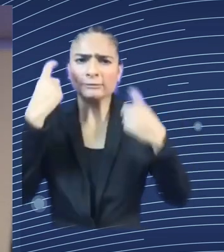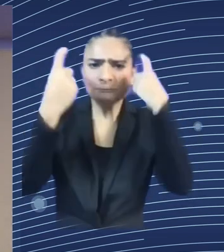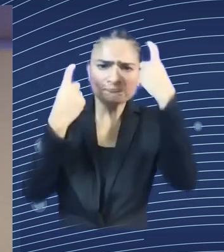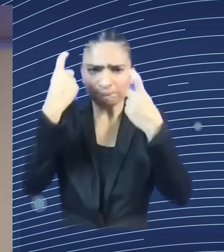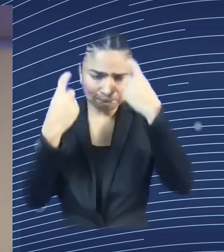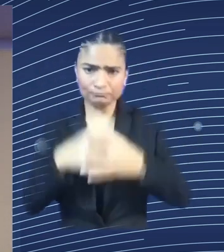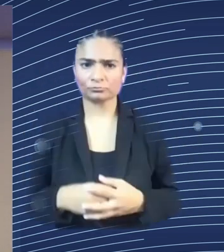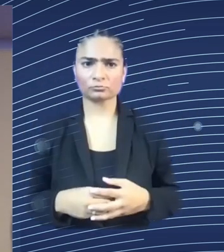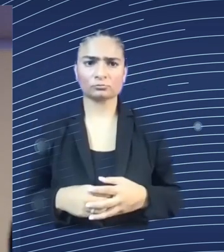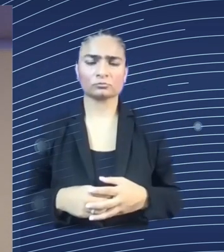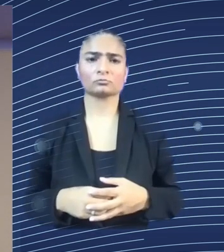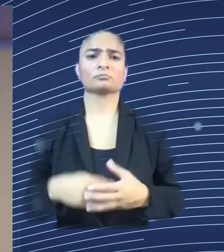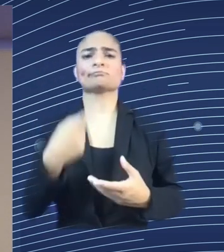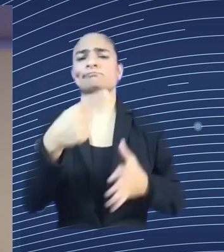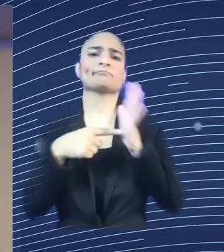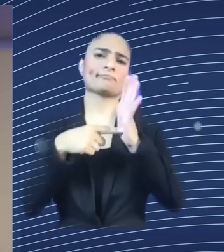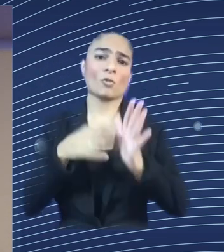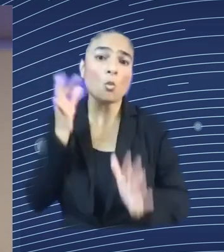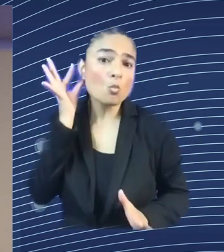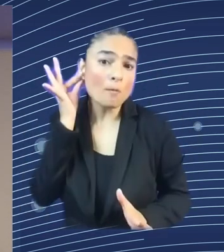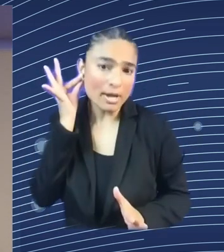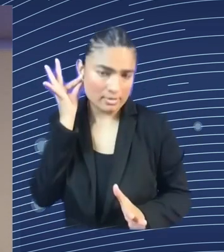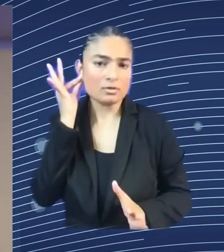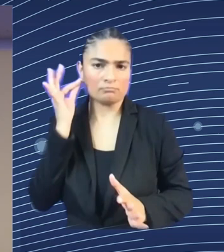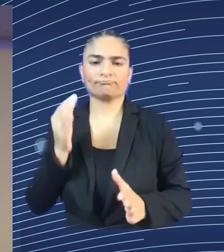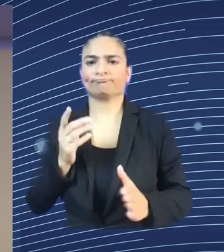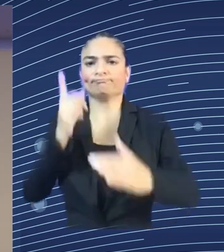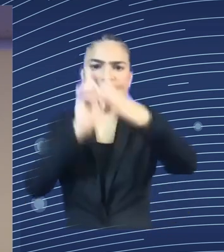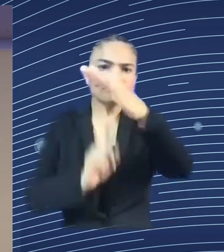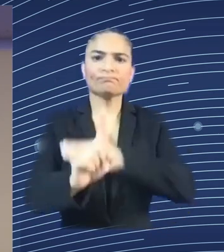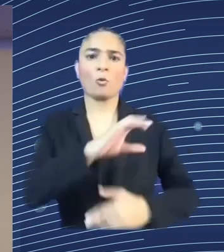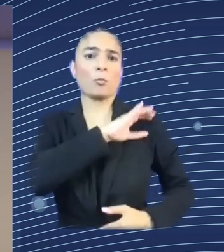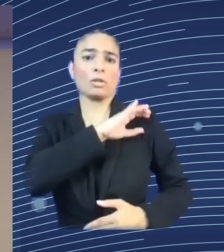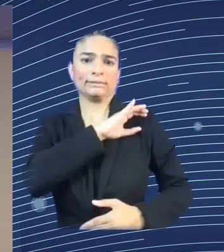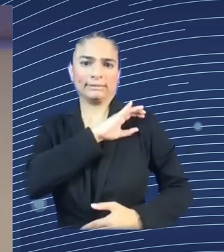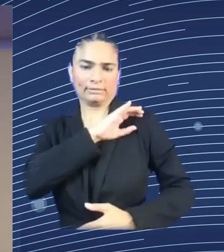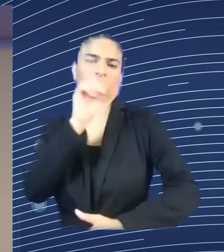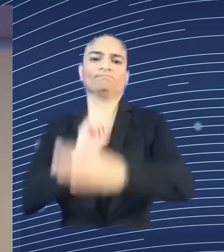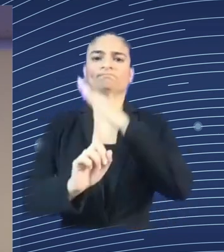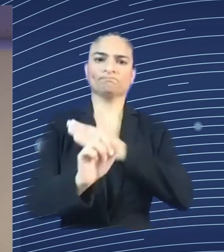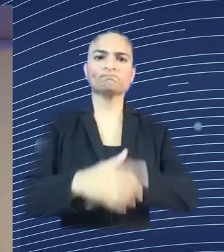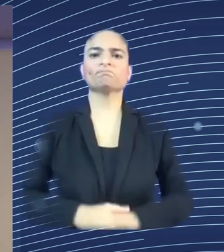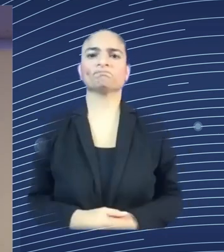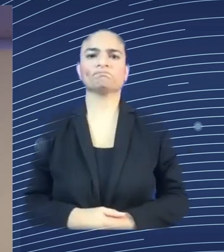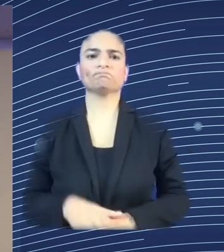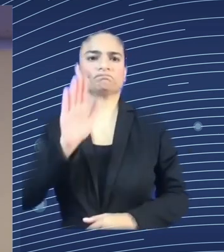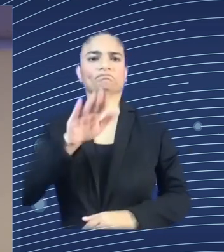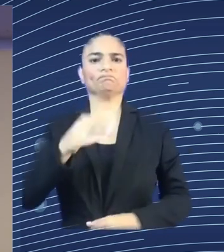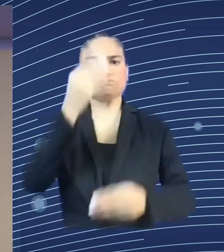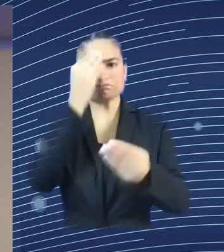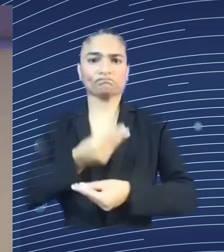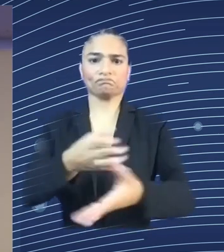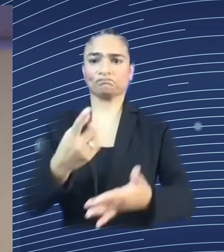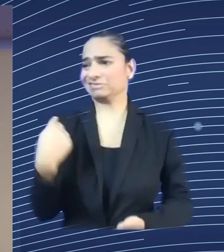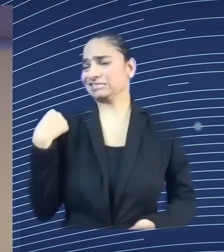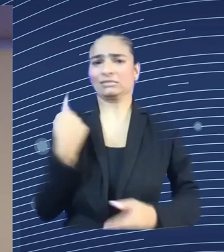situation, like, has happened just, like, 1 hour before, probably you are in a mental disorder, shock. So probably